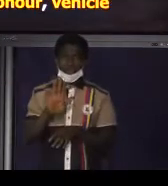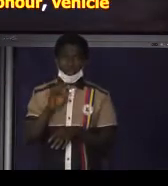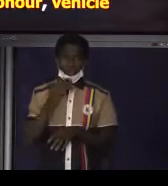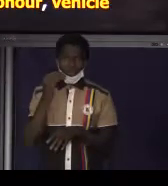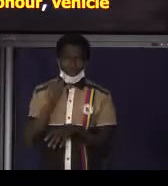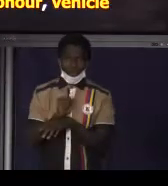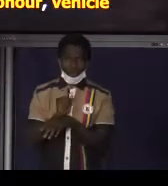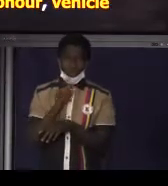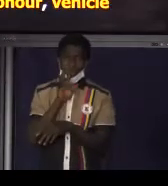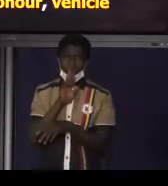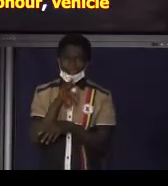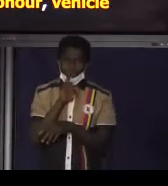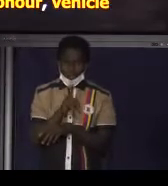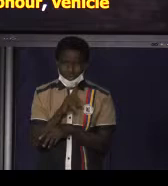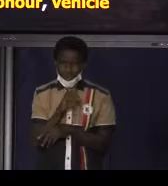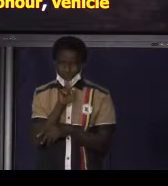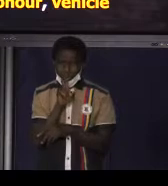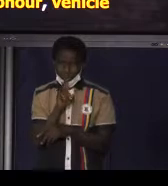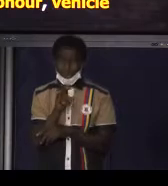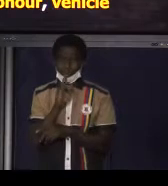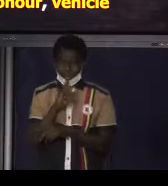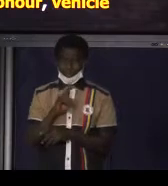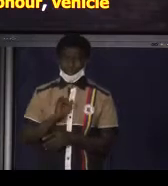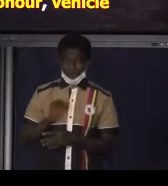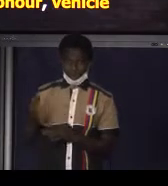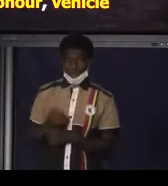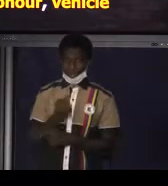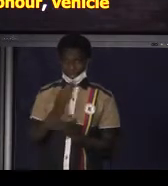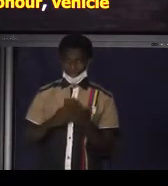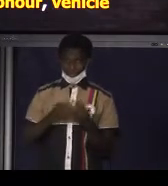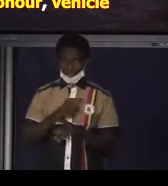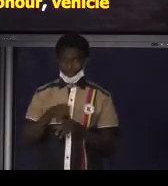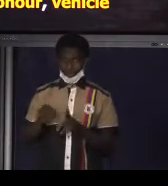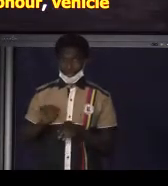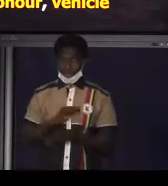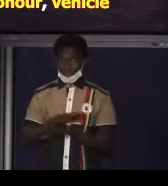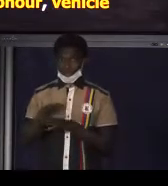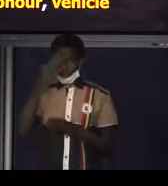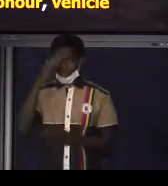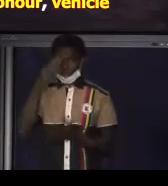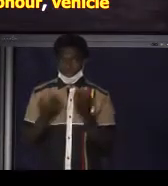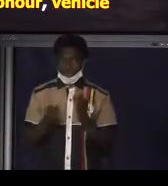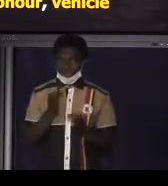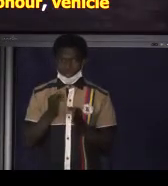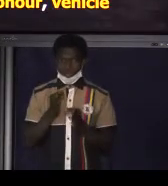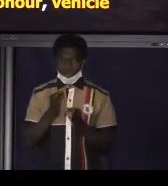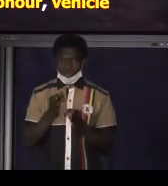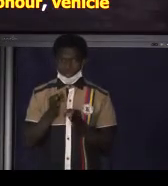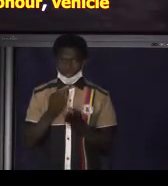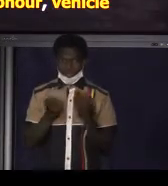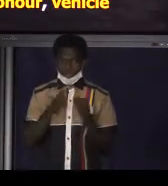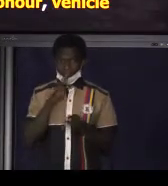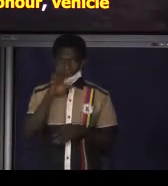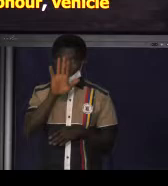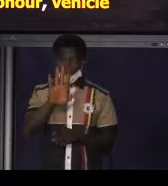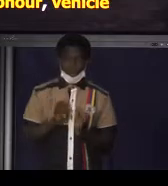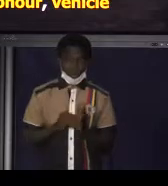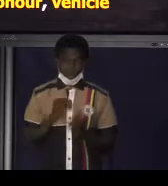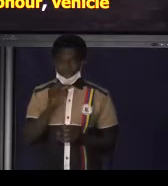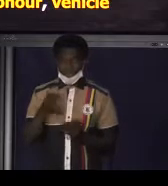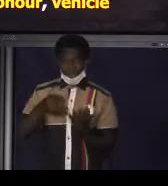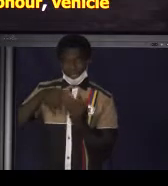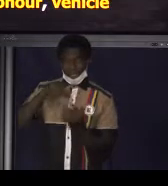homework? Are you sure? Of course, I received some, but I don't know, maybe yours is among those